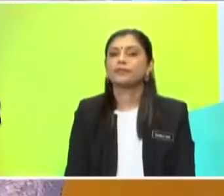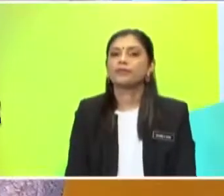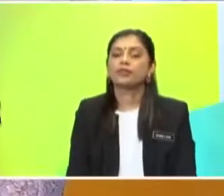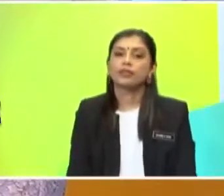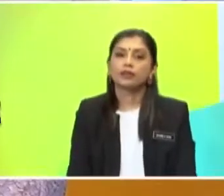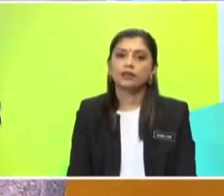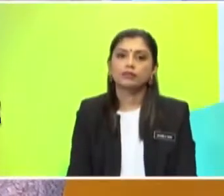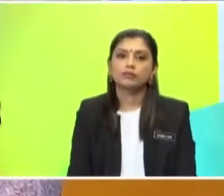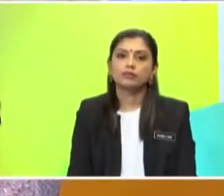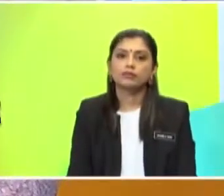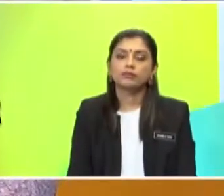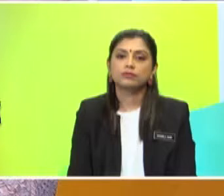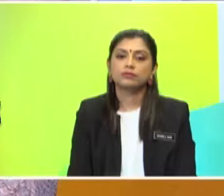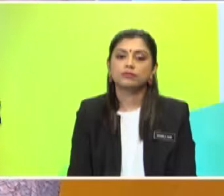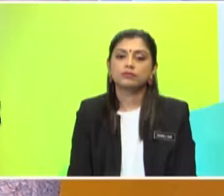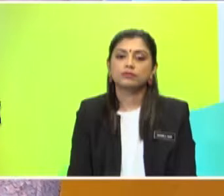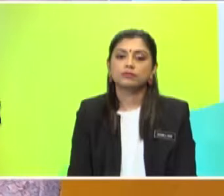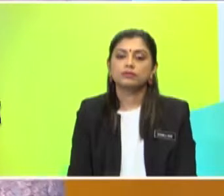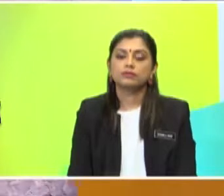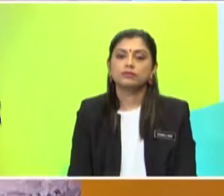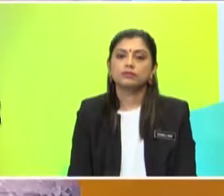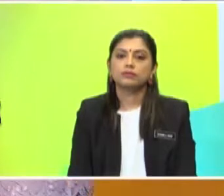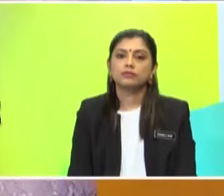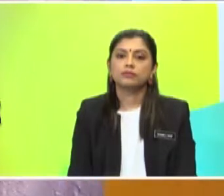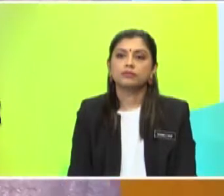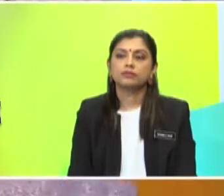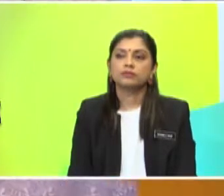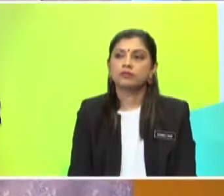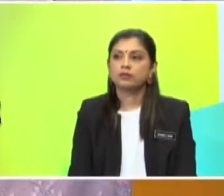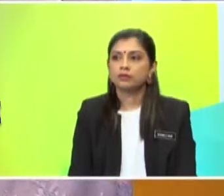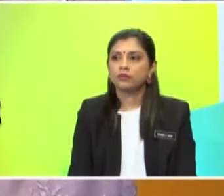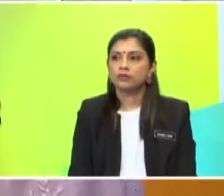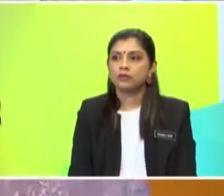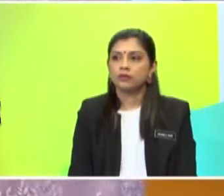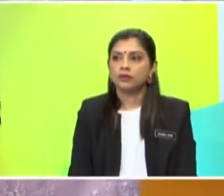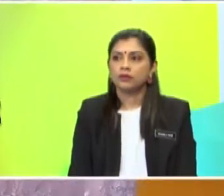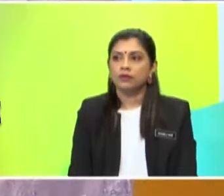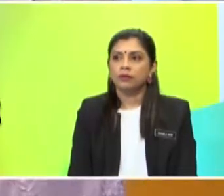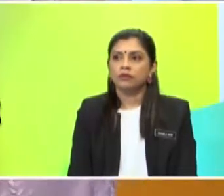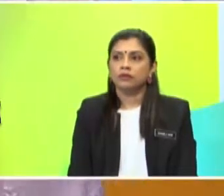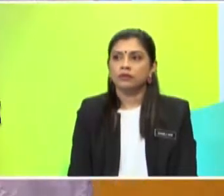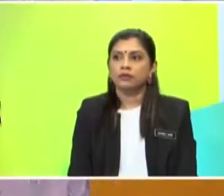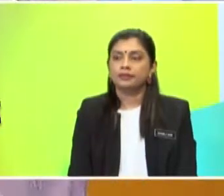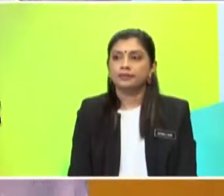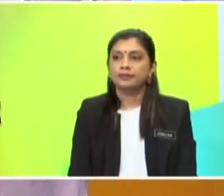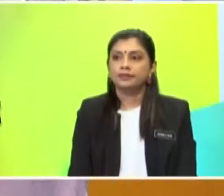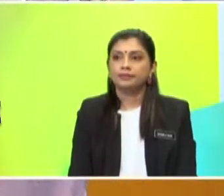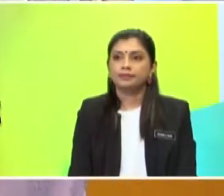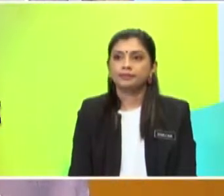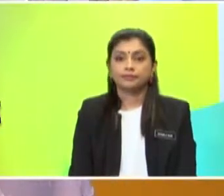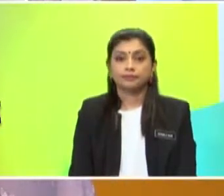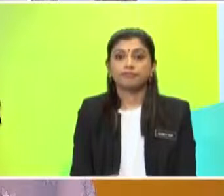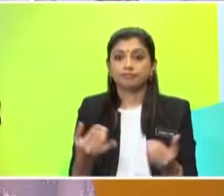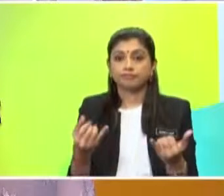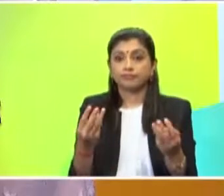efficiently, with the situation given. So now, can I have someone to read out the question? Anyone? Loud and